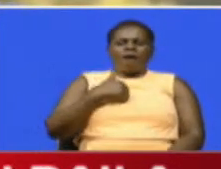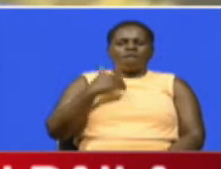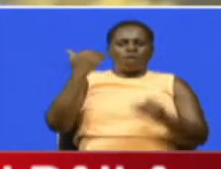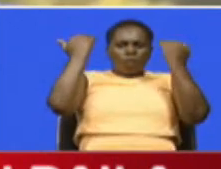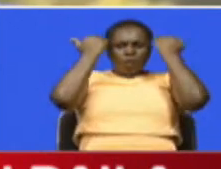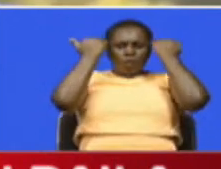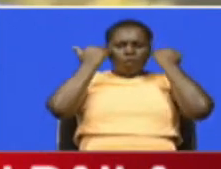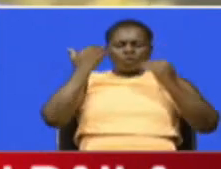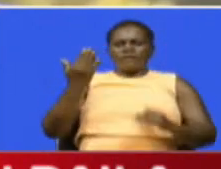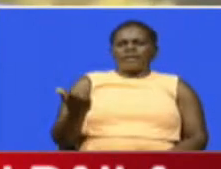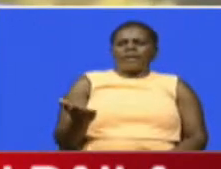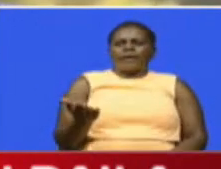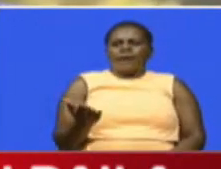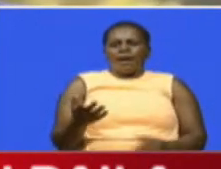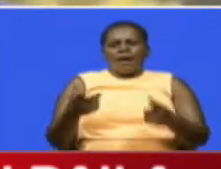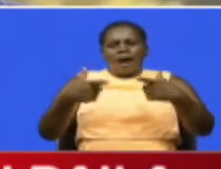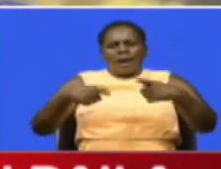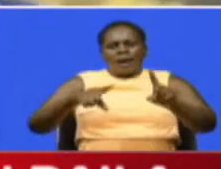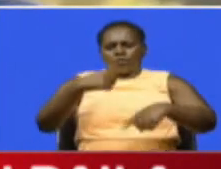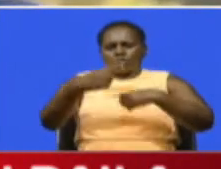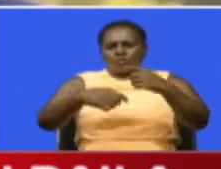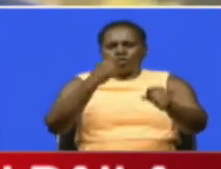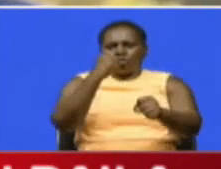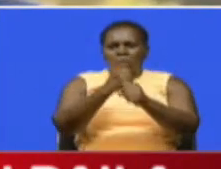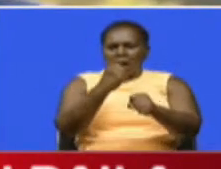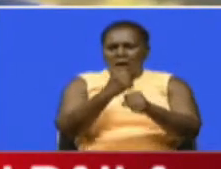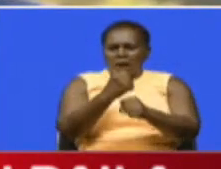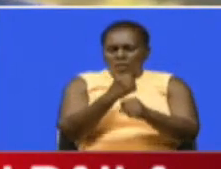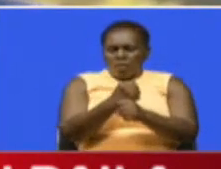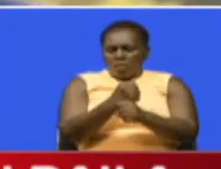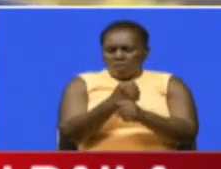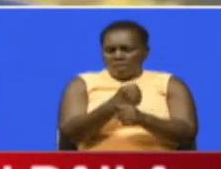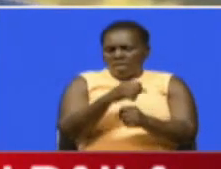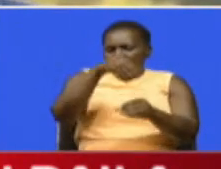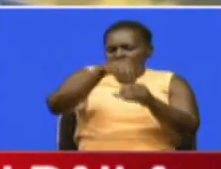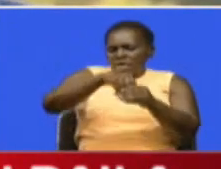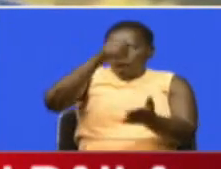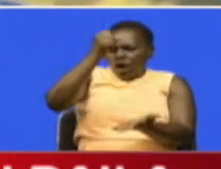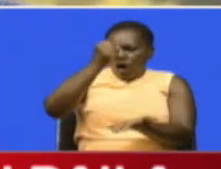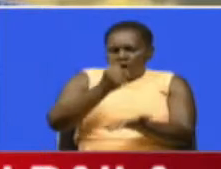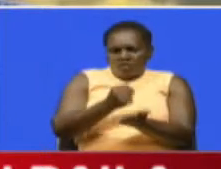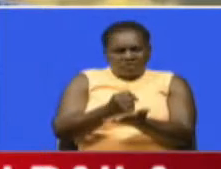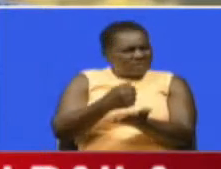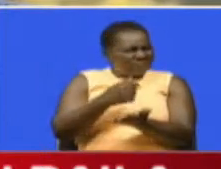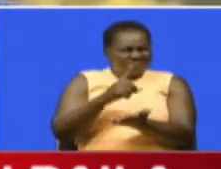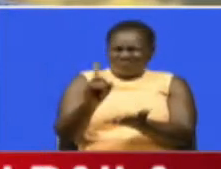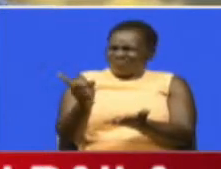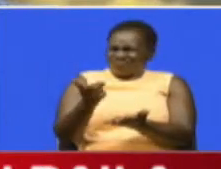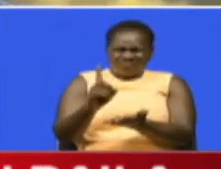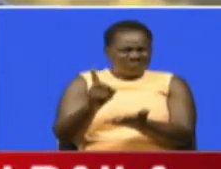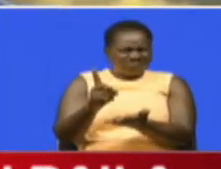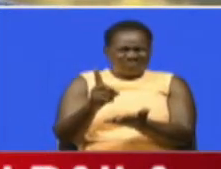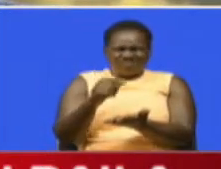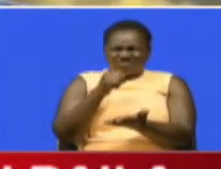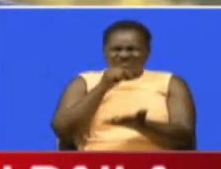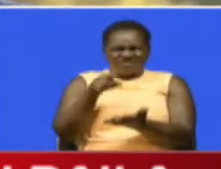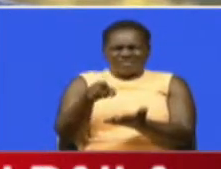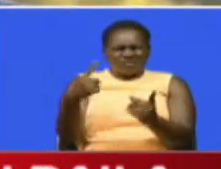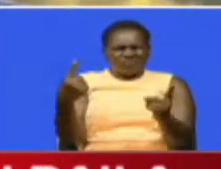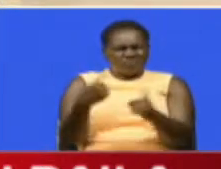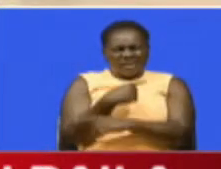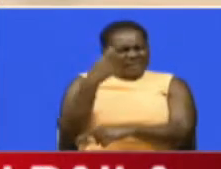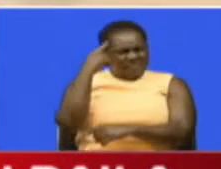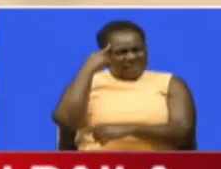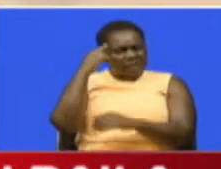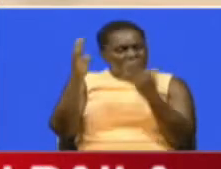court, he should be allowed to continue working, holding office. This is a serious contradiction in my